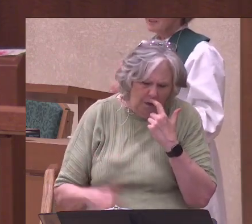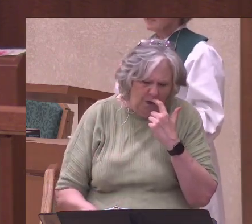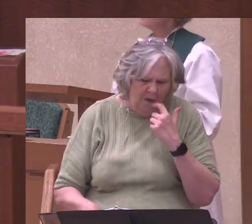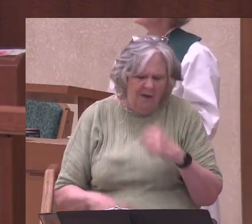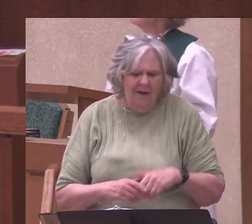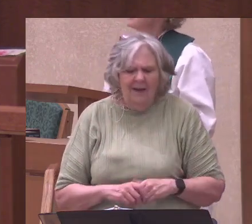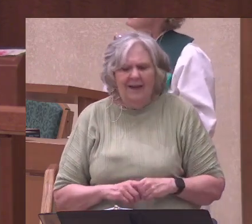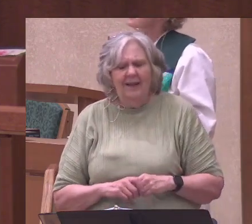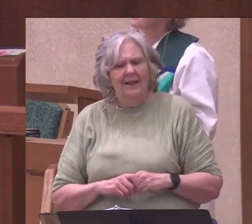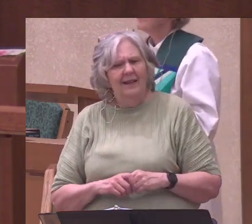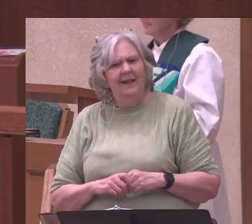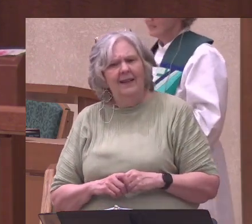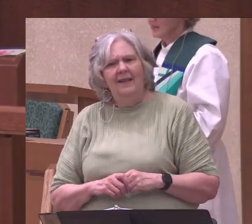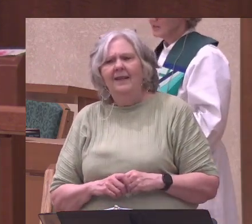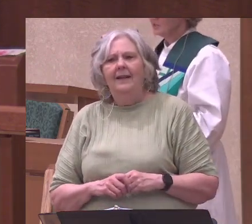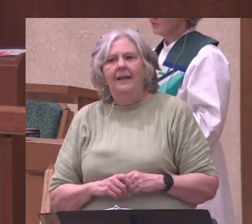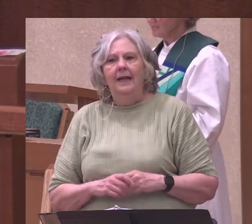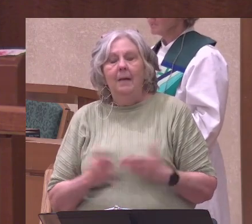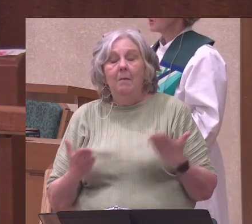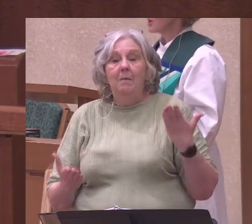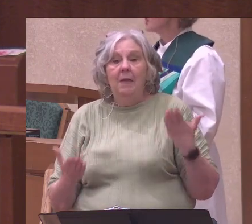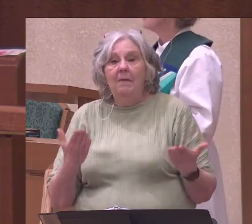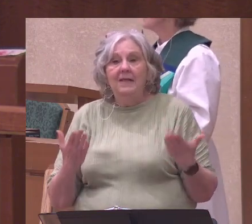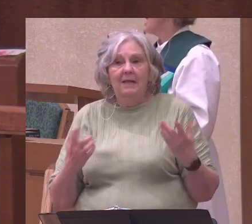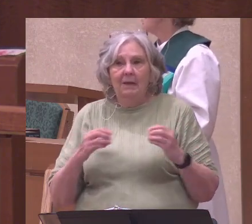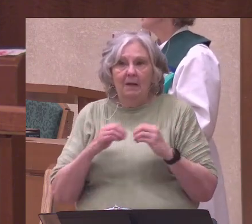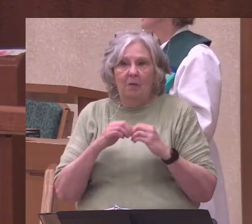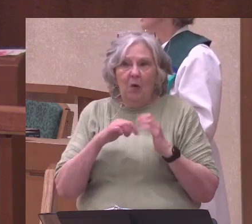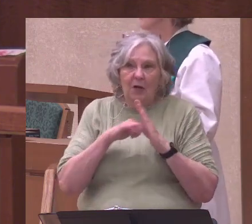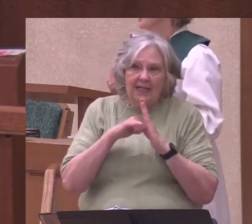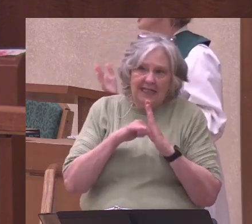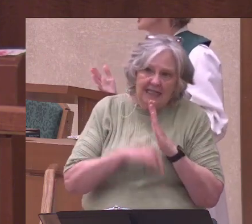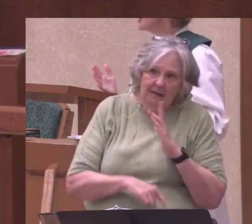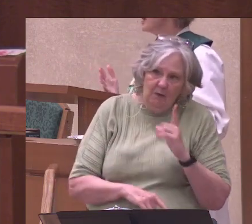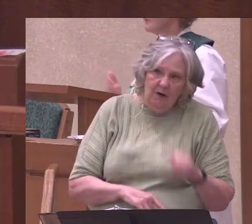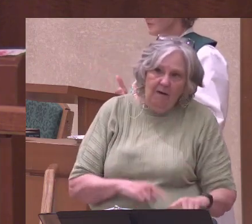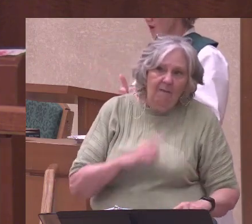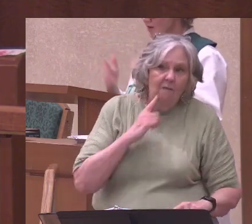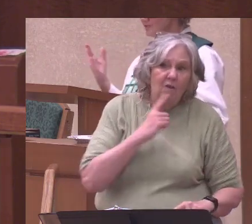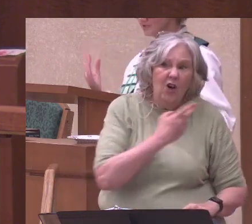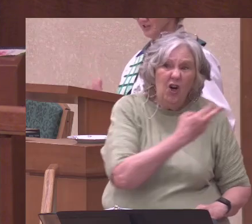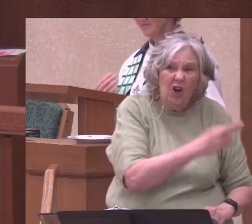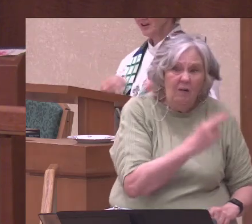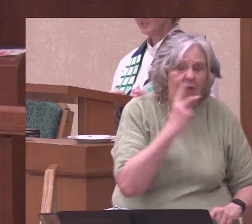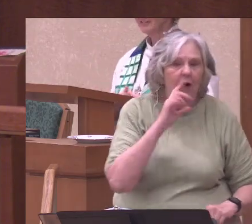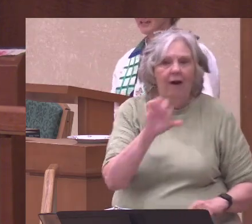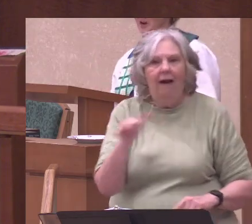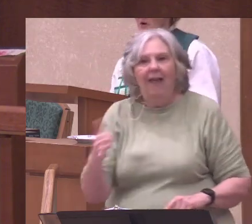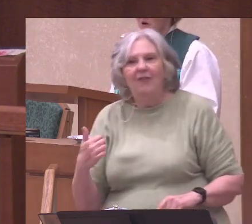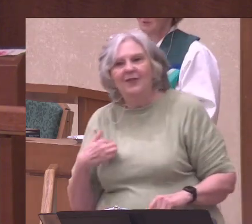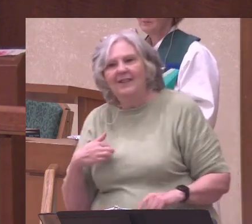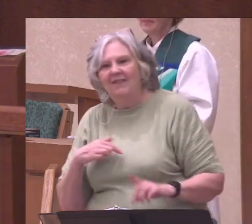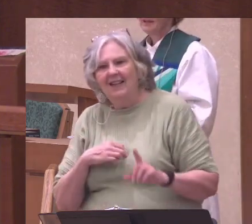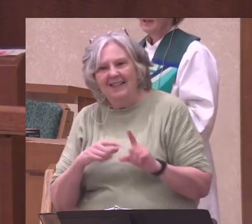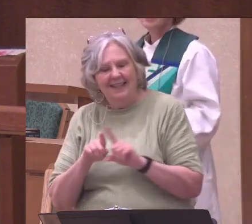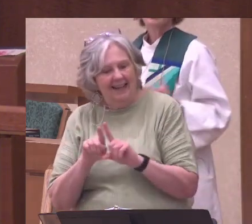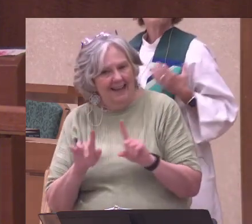I think that there might be something deeper going on here for her and for others of us like